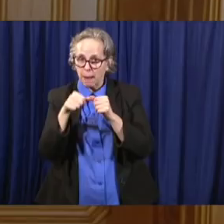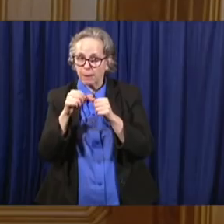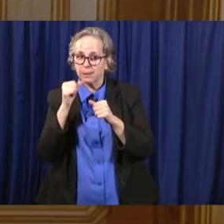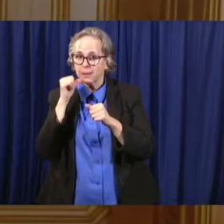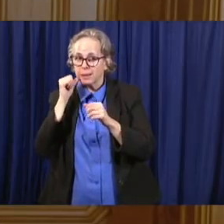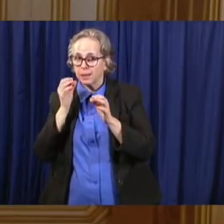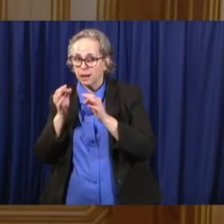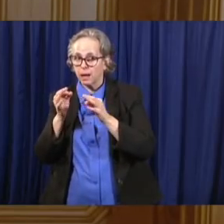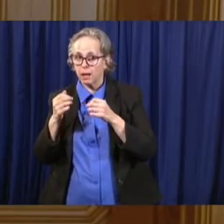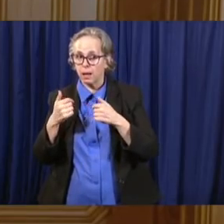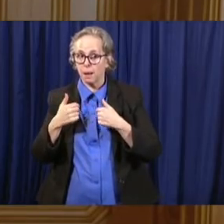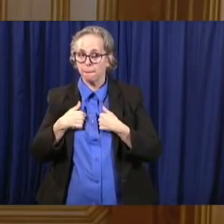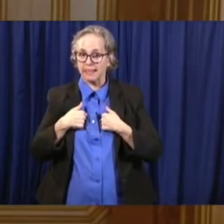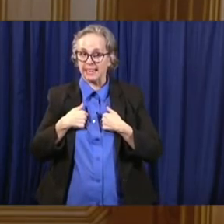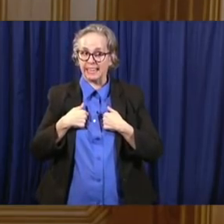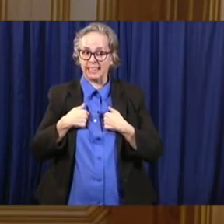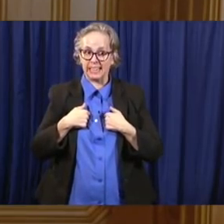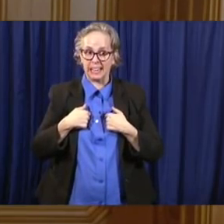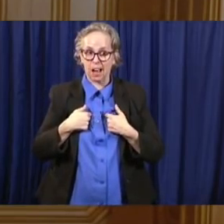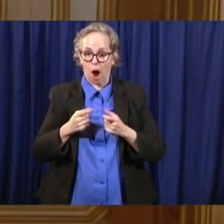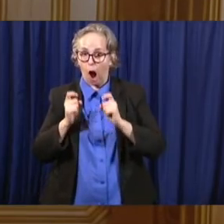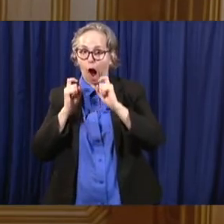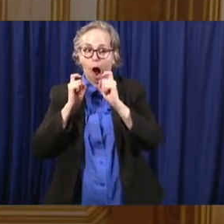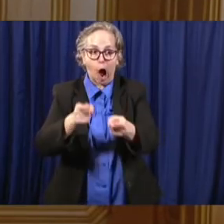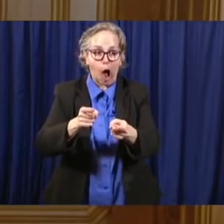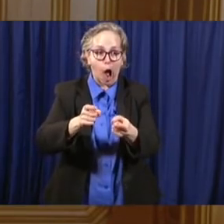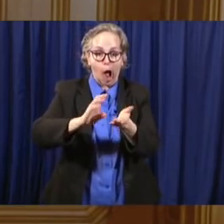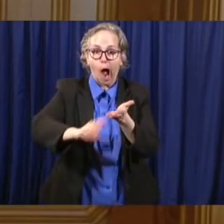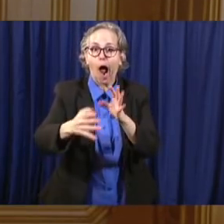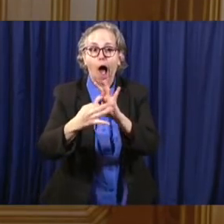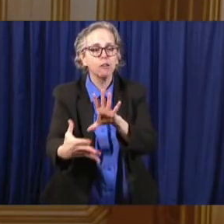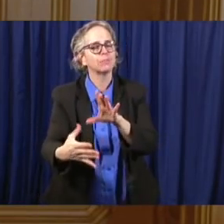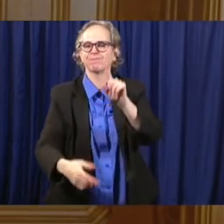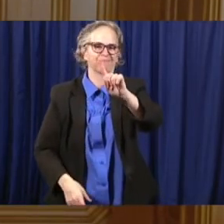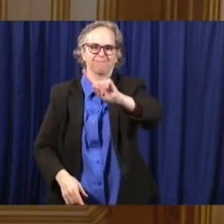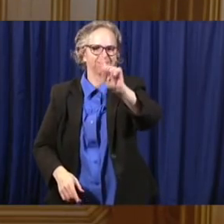quickly grant a commutation. And obviously,